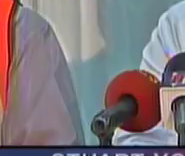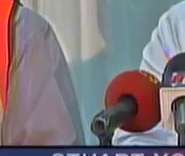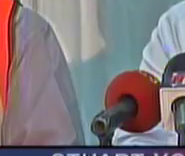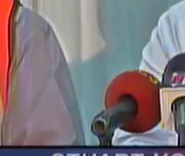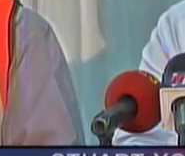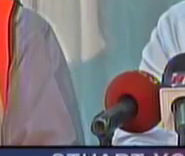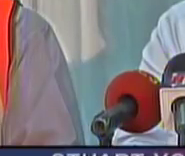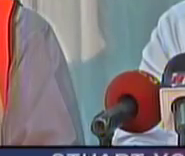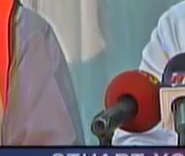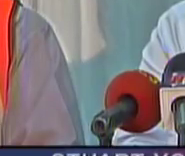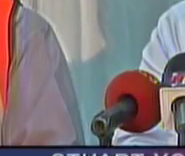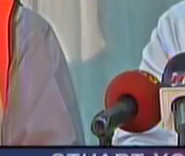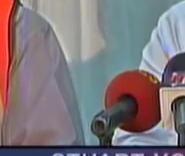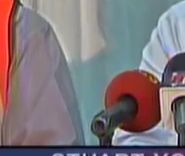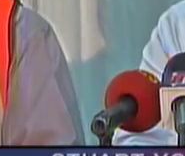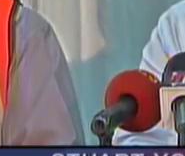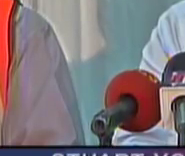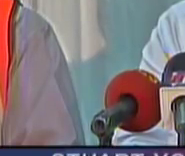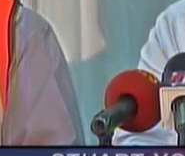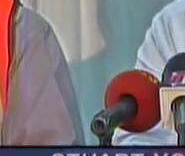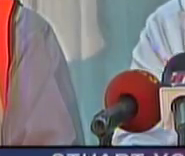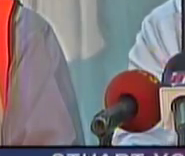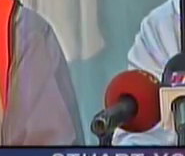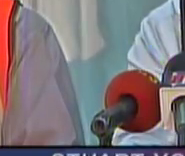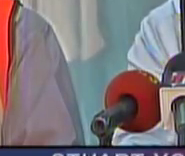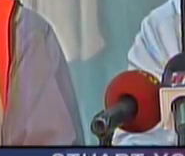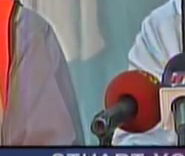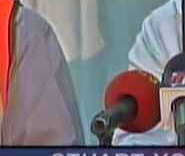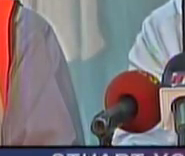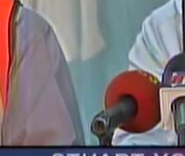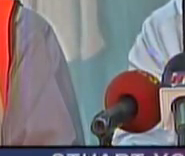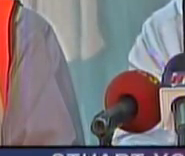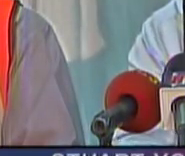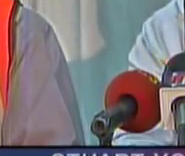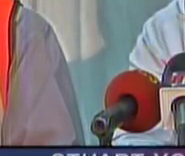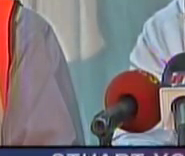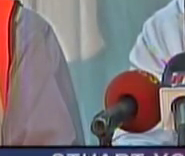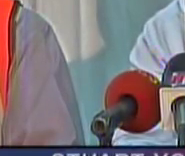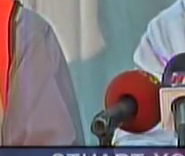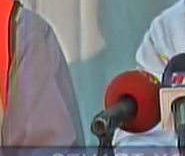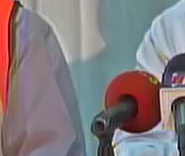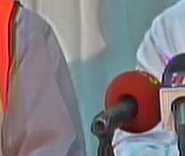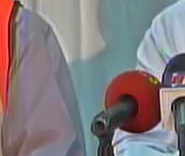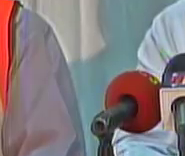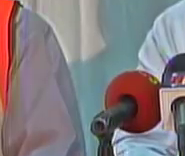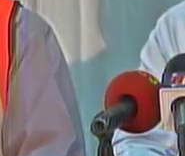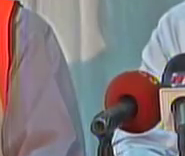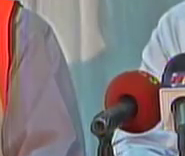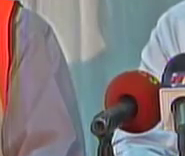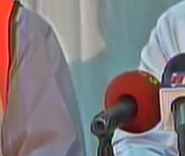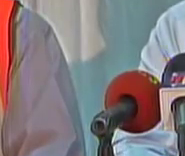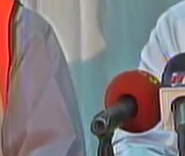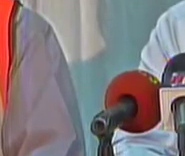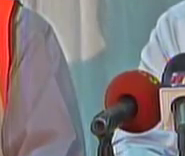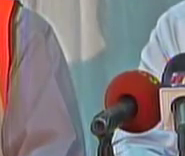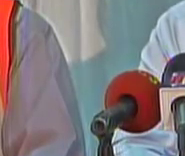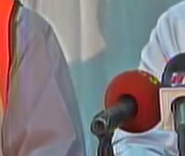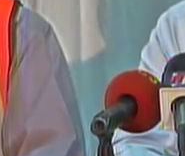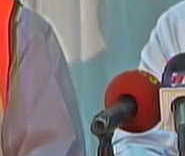result of it or there are persons currently warded, at this stage, again, the Ministry of Health has put out a